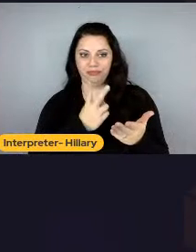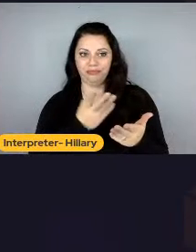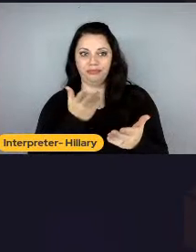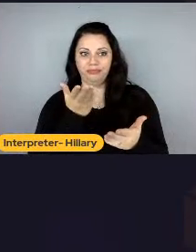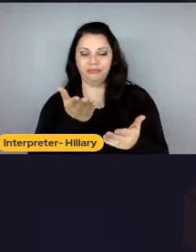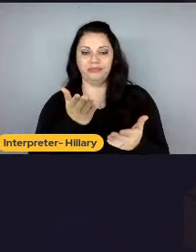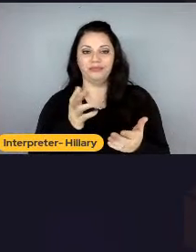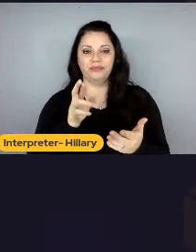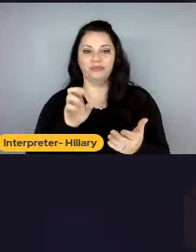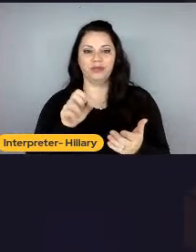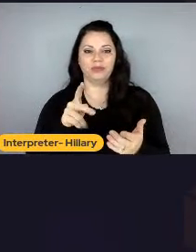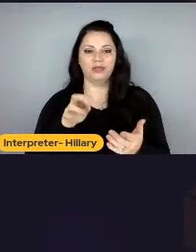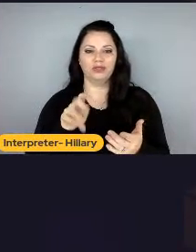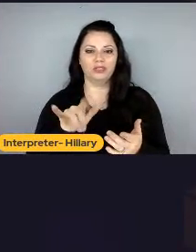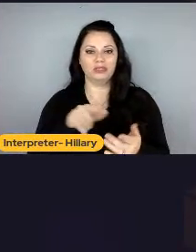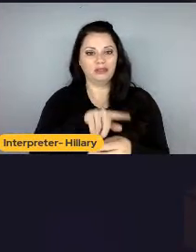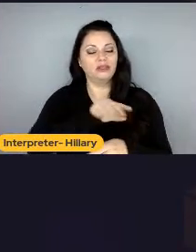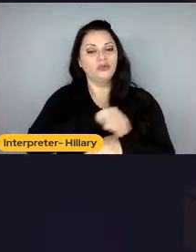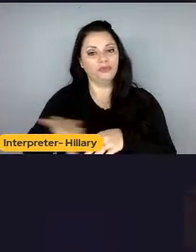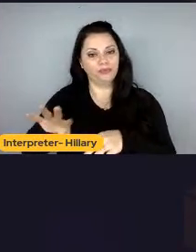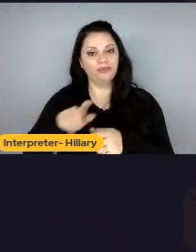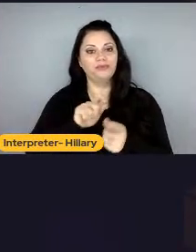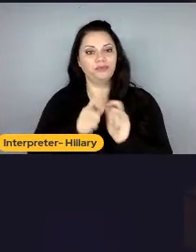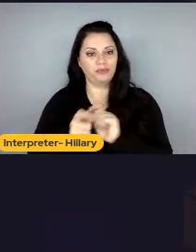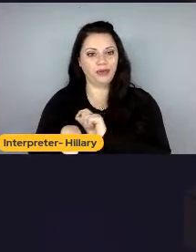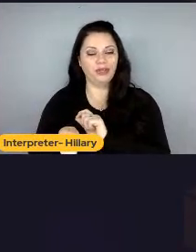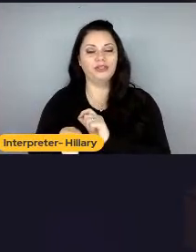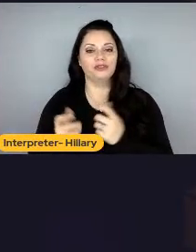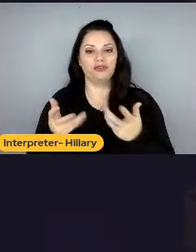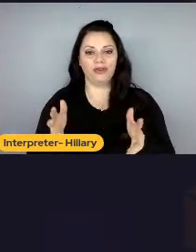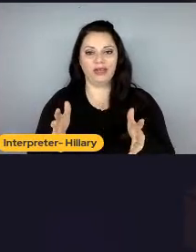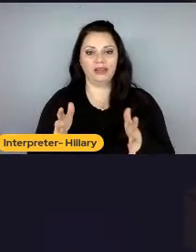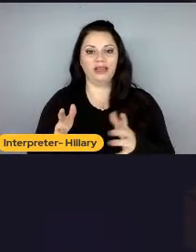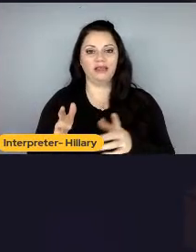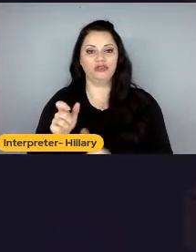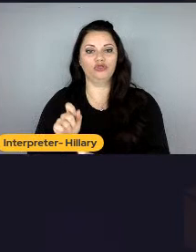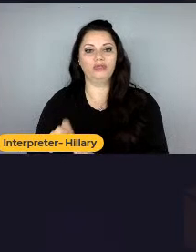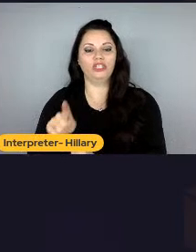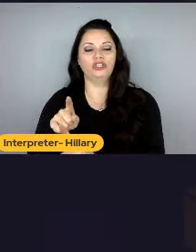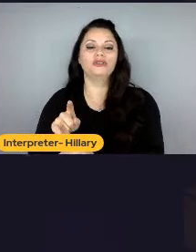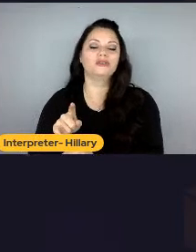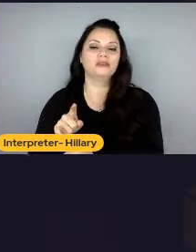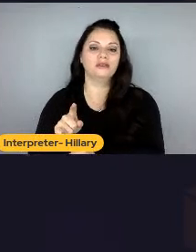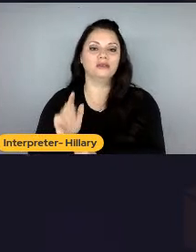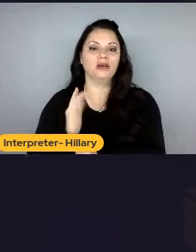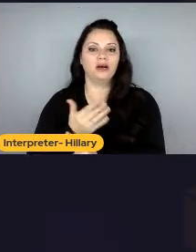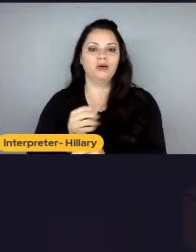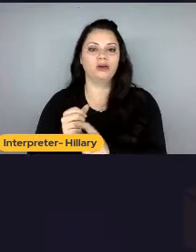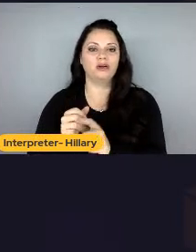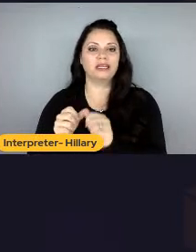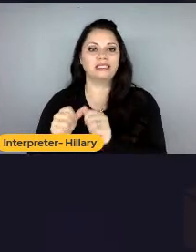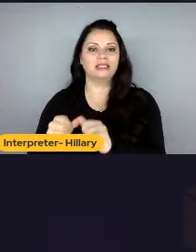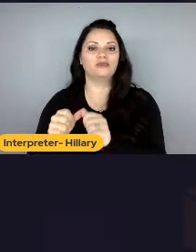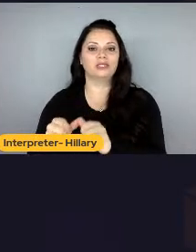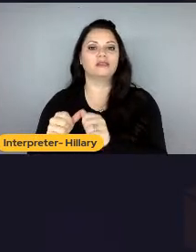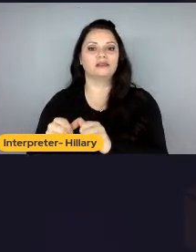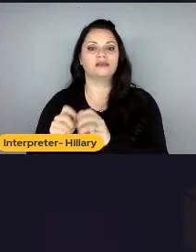because we have pushed new changes to our repository, it has triggered our continuous deploys.